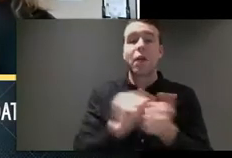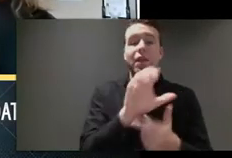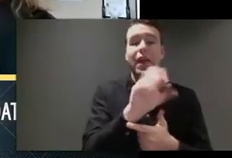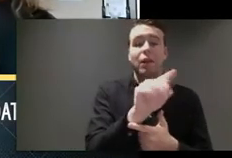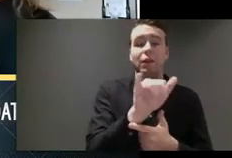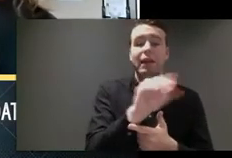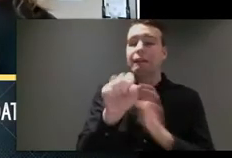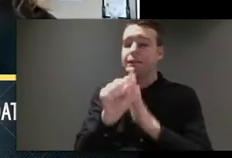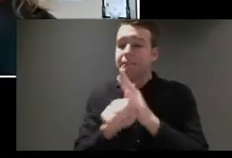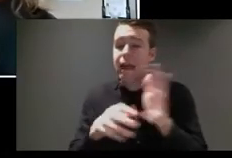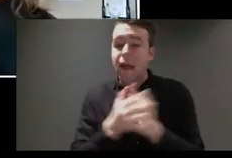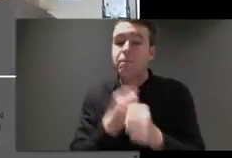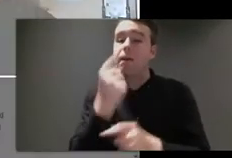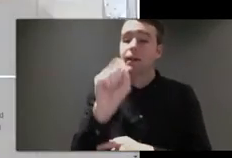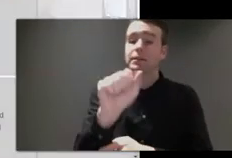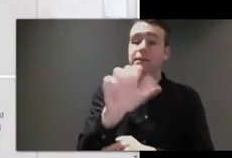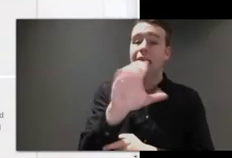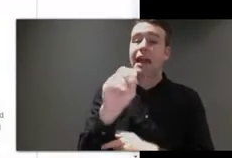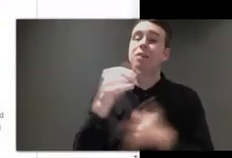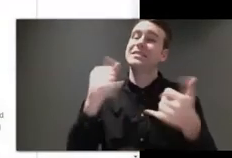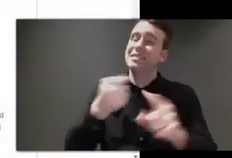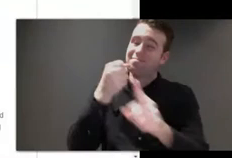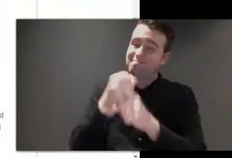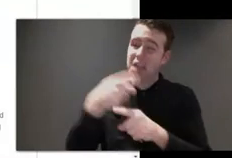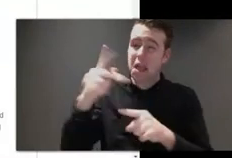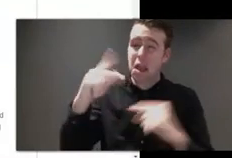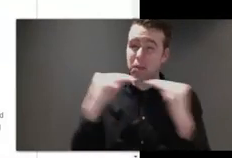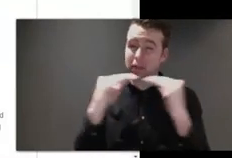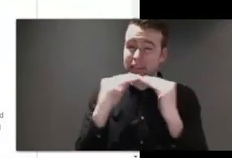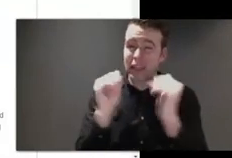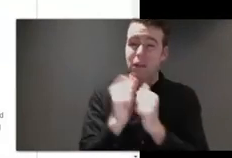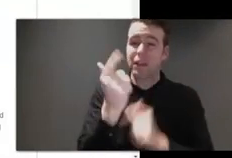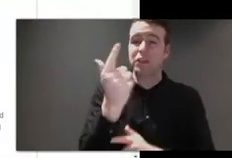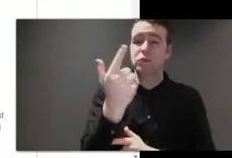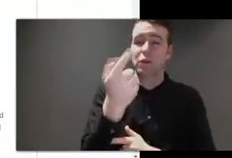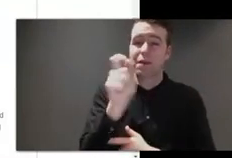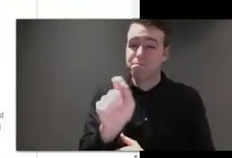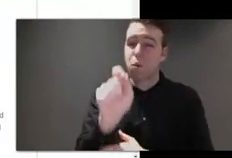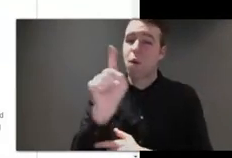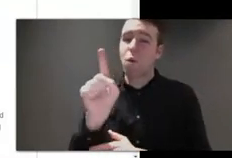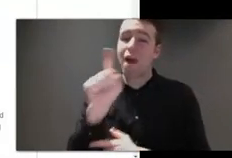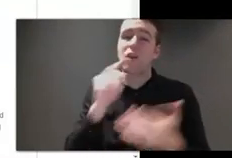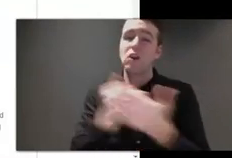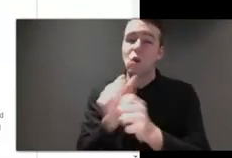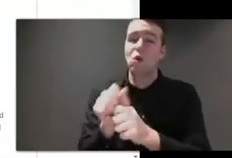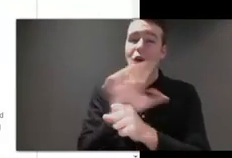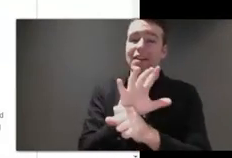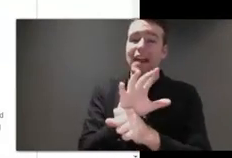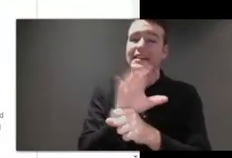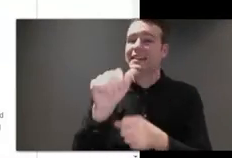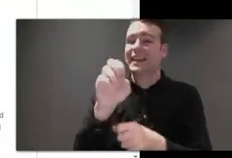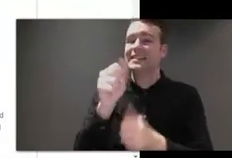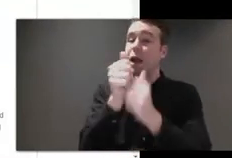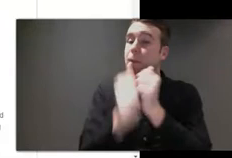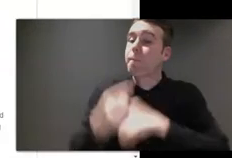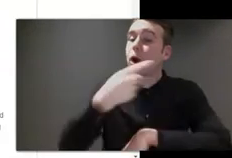state update. Sacramento County remains in the purple tier at a 21.1 for new COVID-19 cases